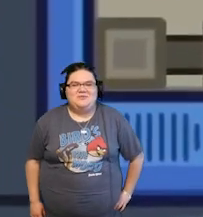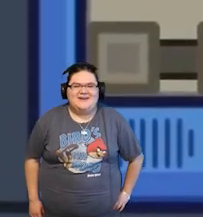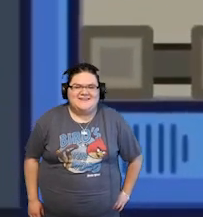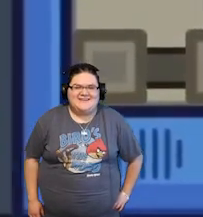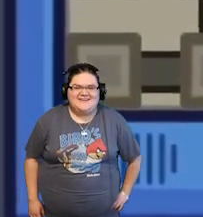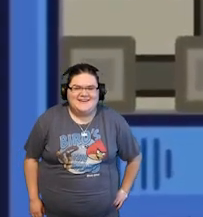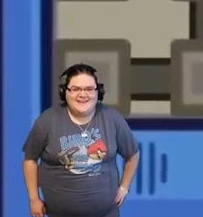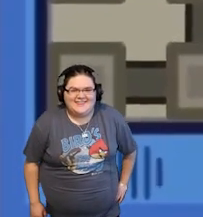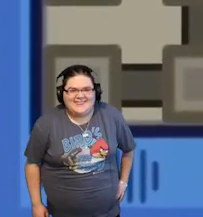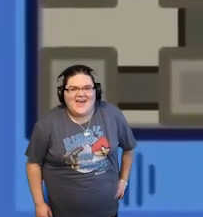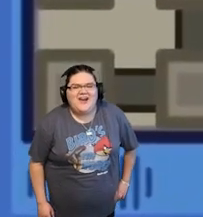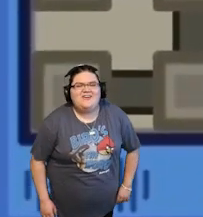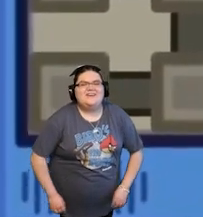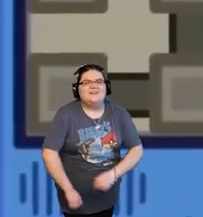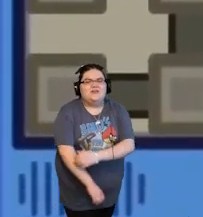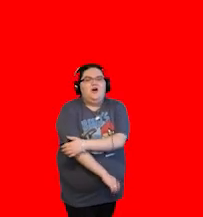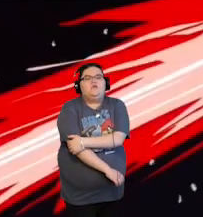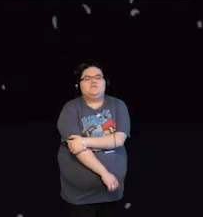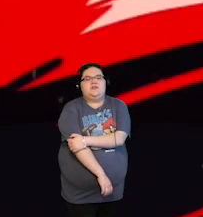There you go, buddy.